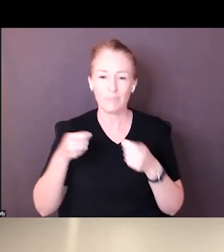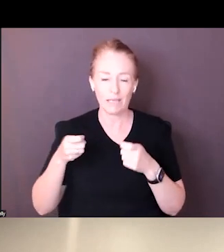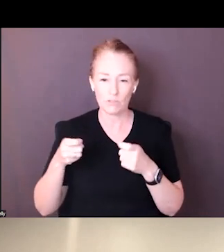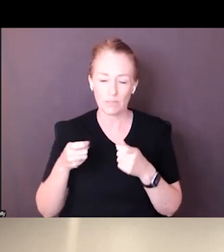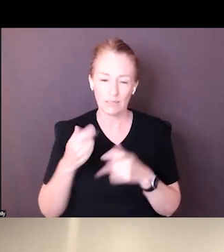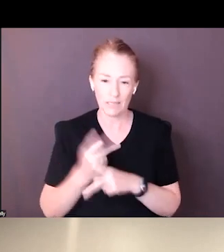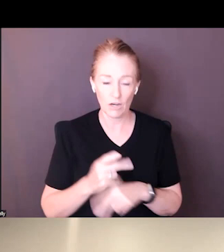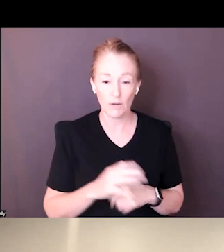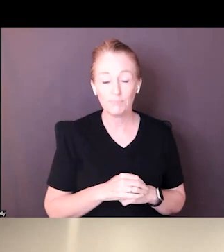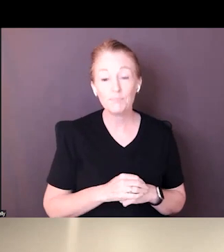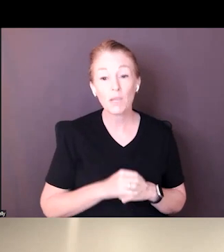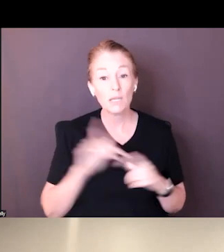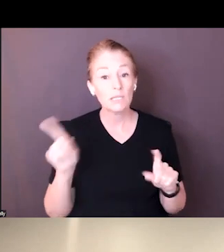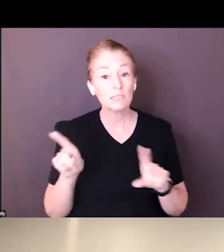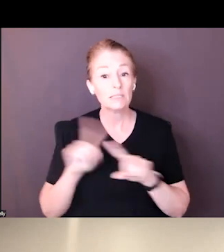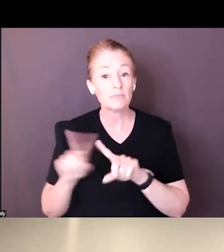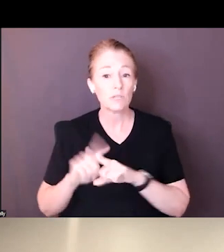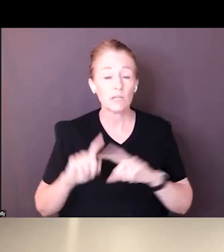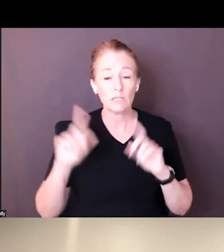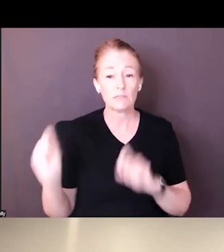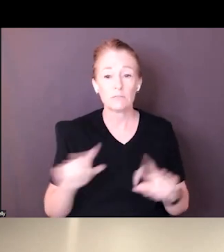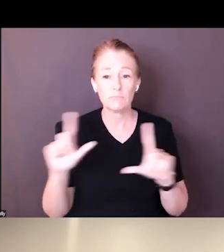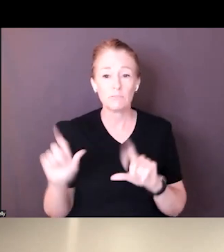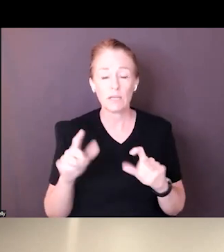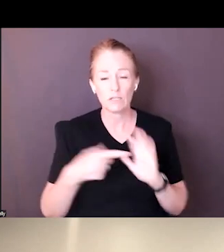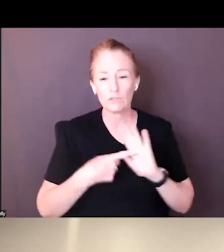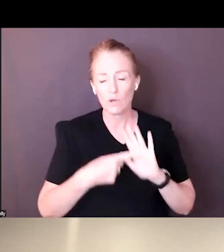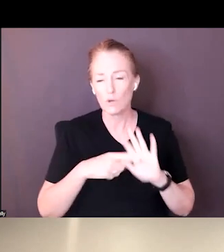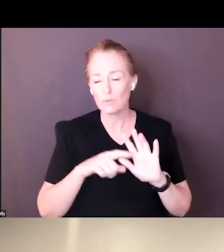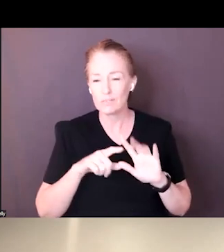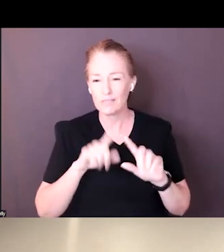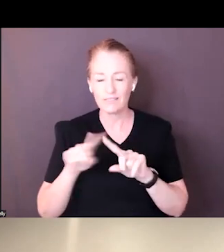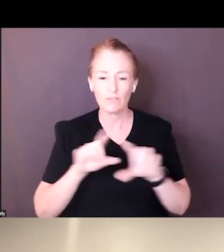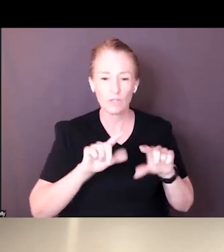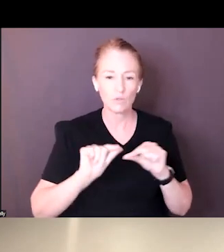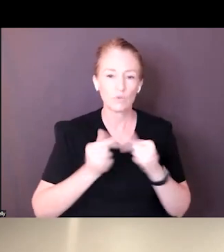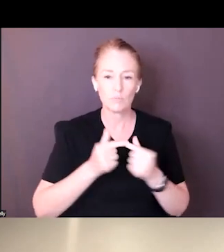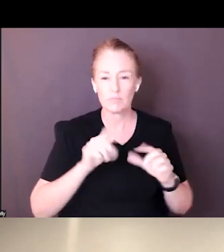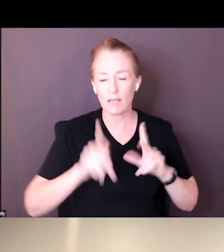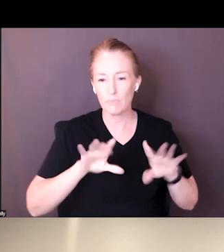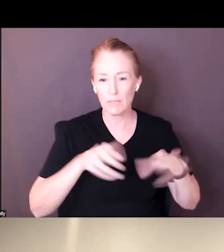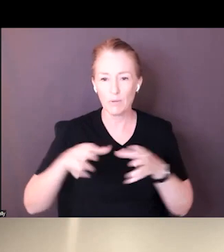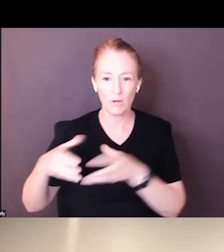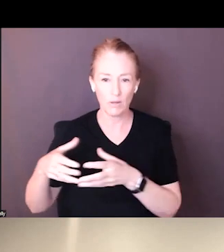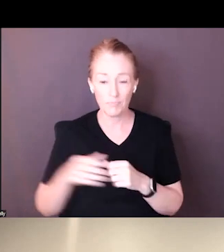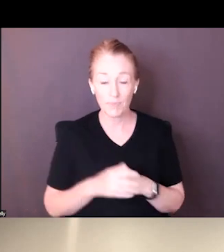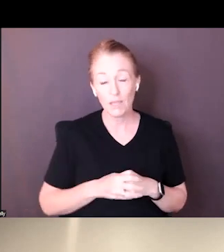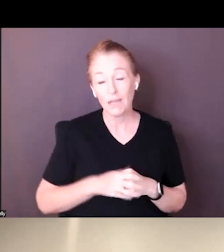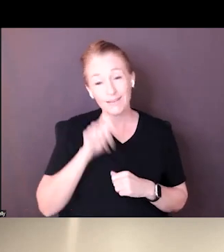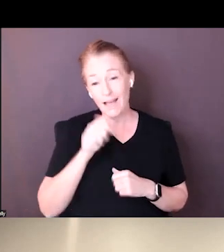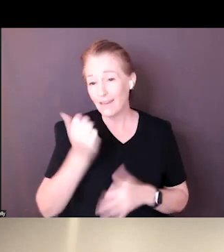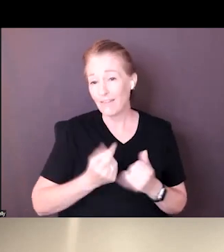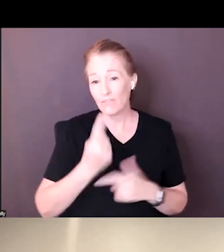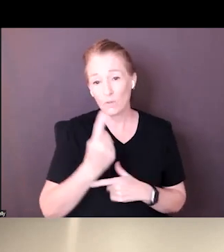different populations. And I think it's important to underscore that there's lots of evidence showing that not everyone's pain is treated equally,